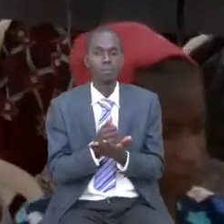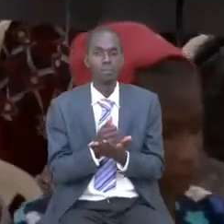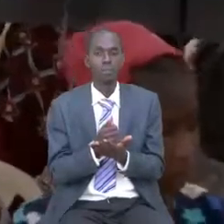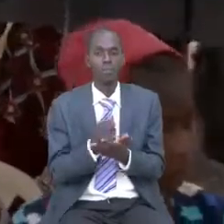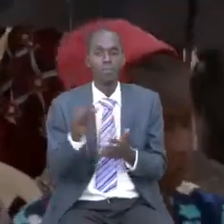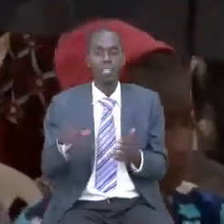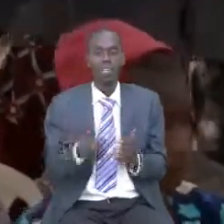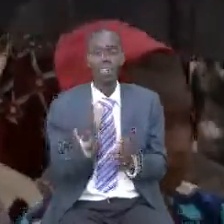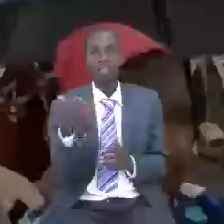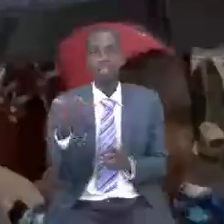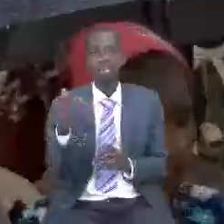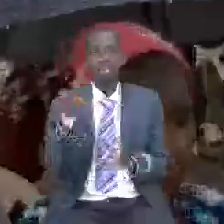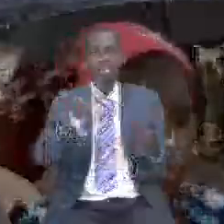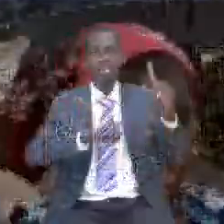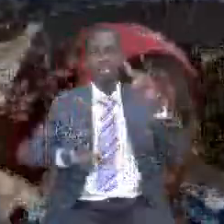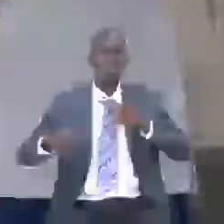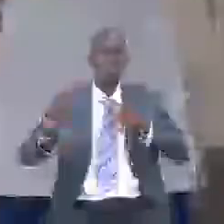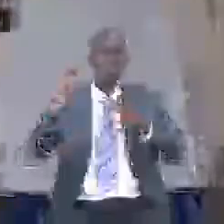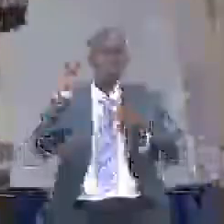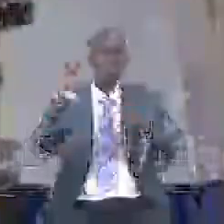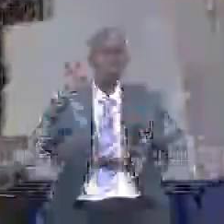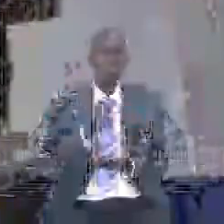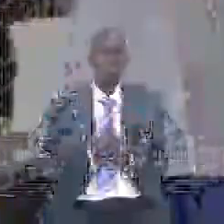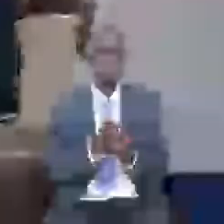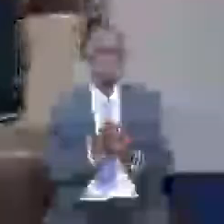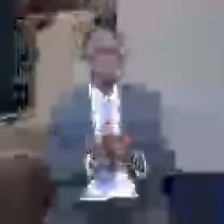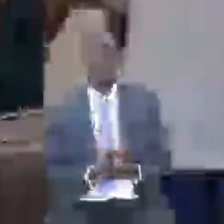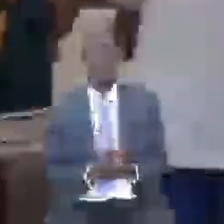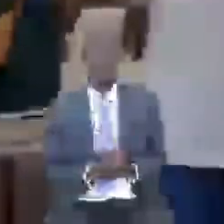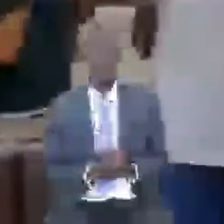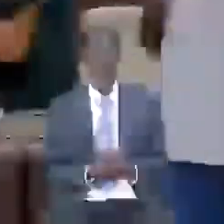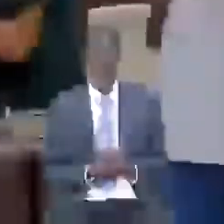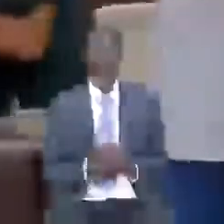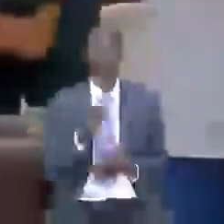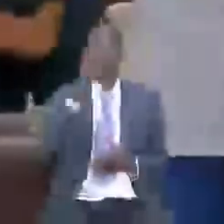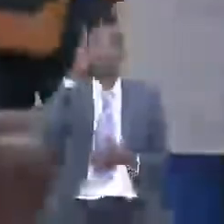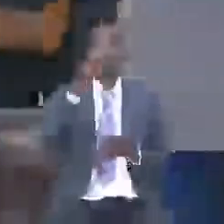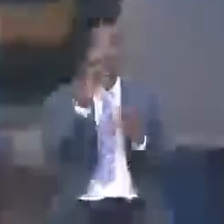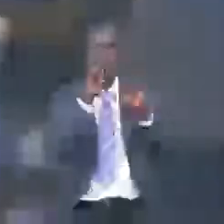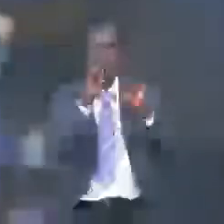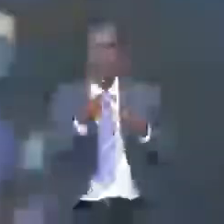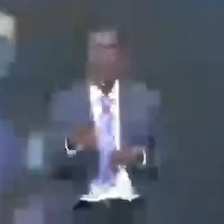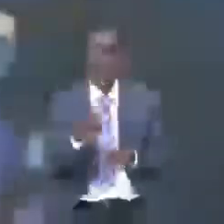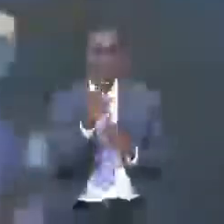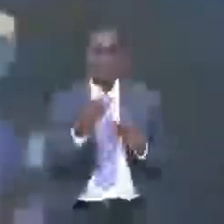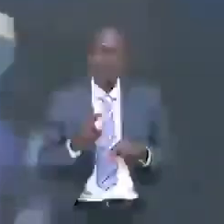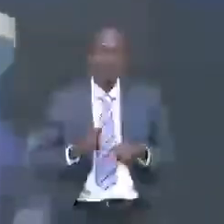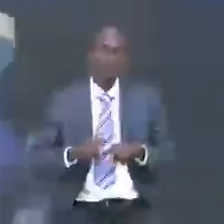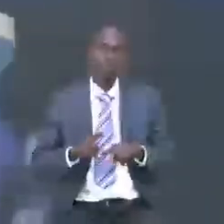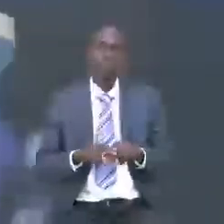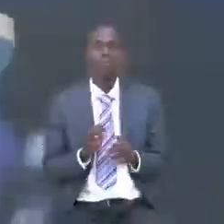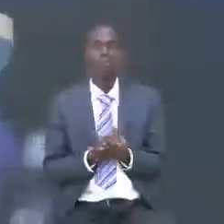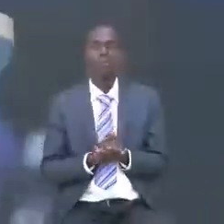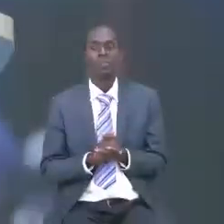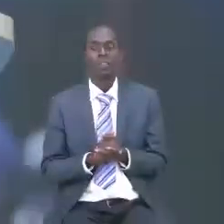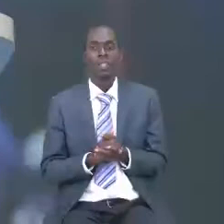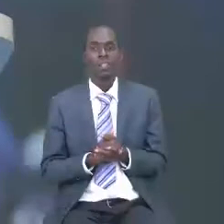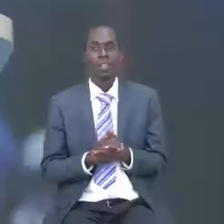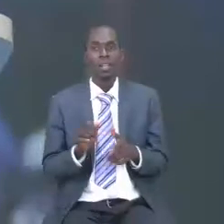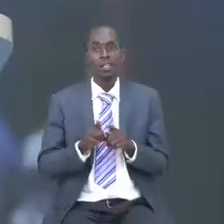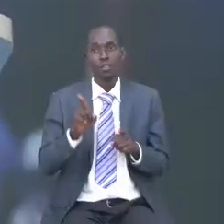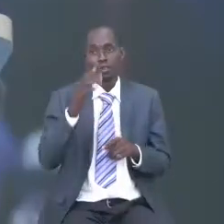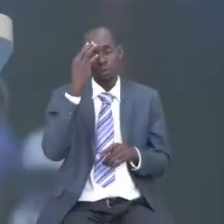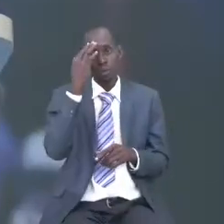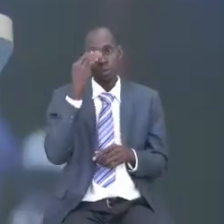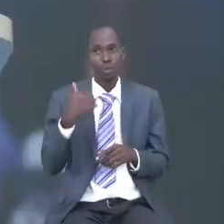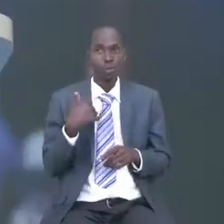Another amen. God bless you. You can sit down. As you know, we come